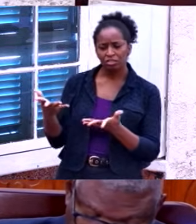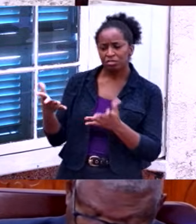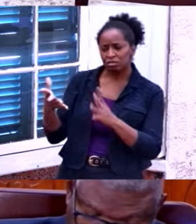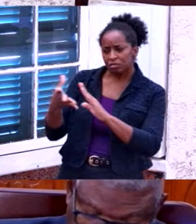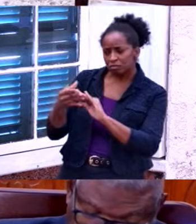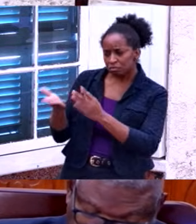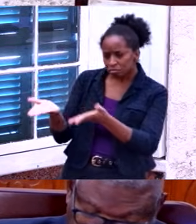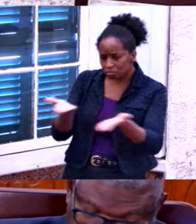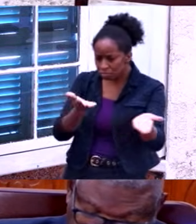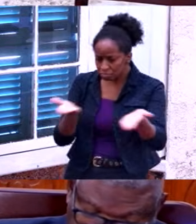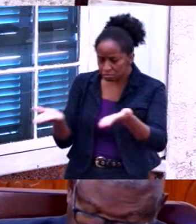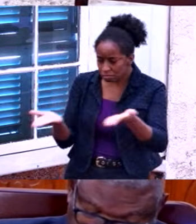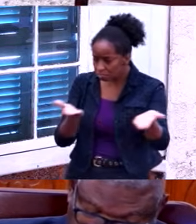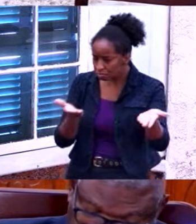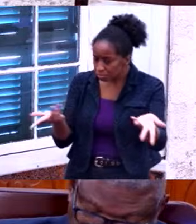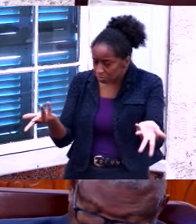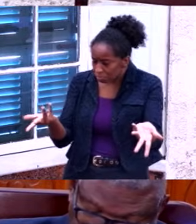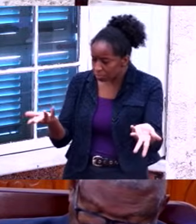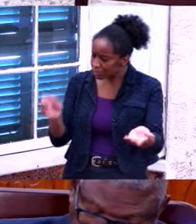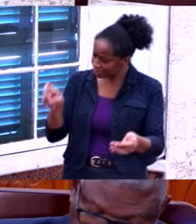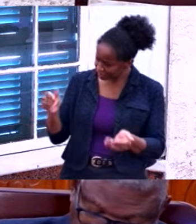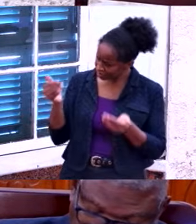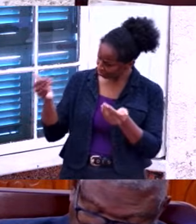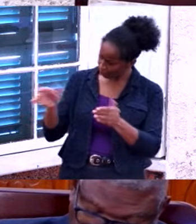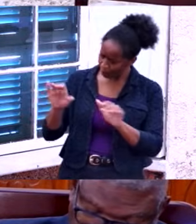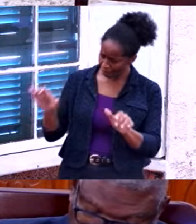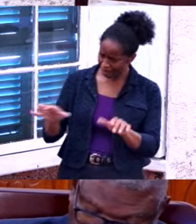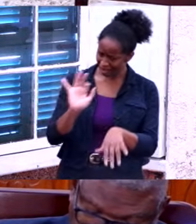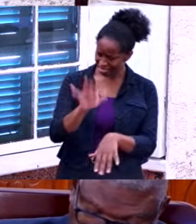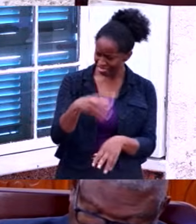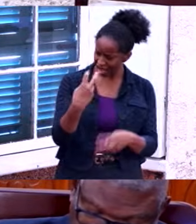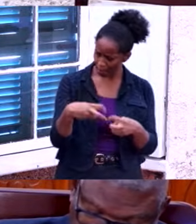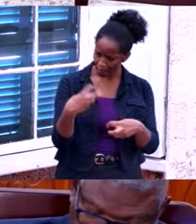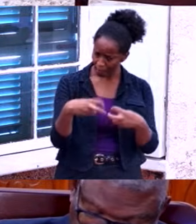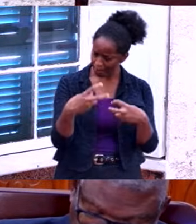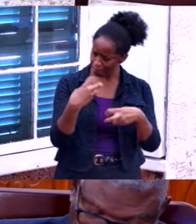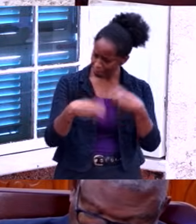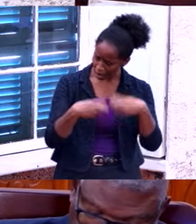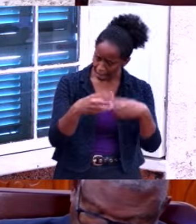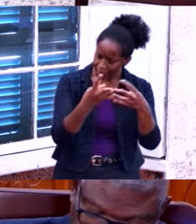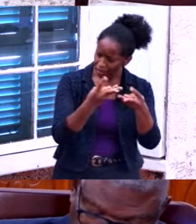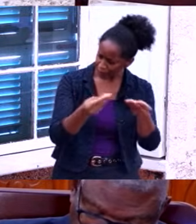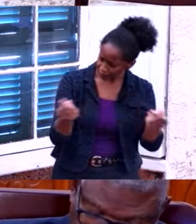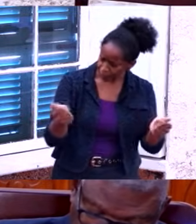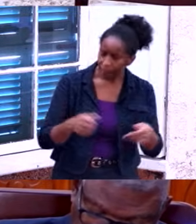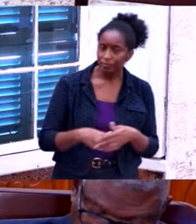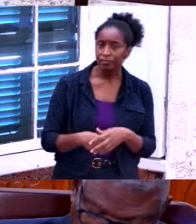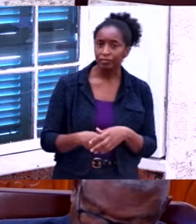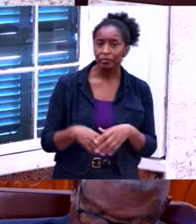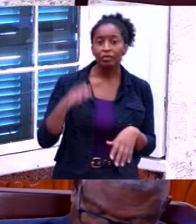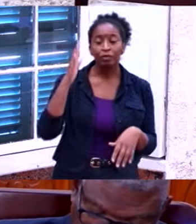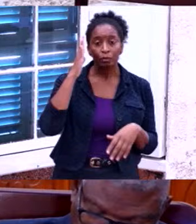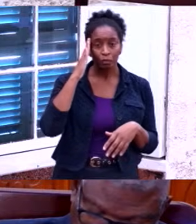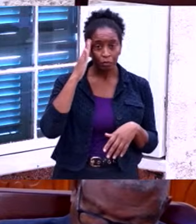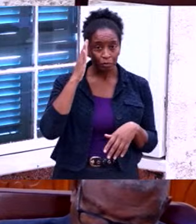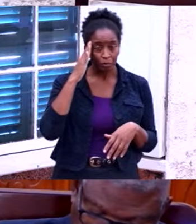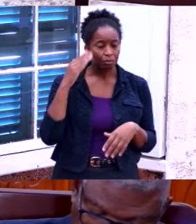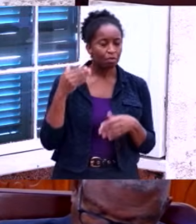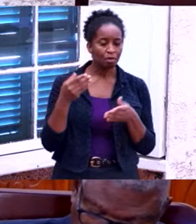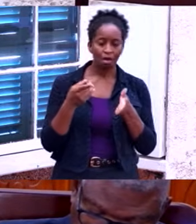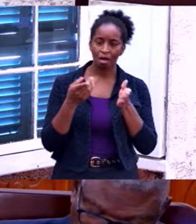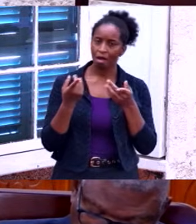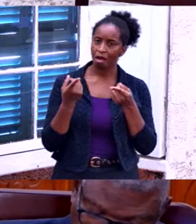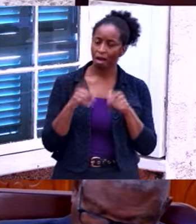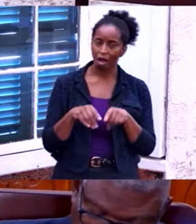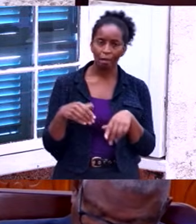with a local issue. Many a time, I know that parliamentarians have issues in their constituency that they